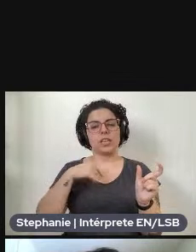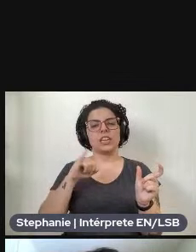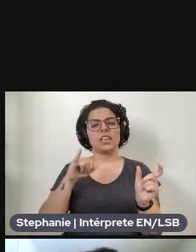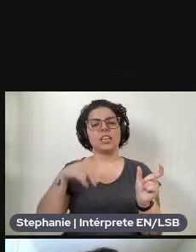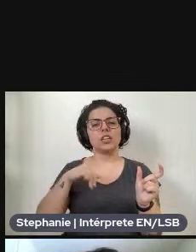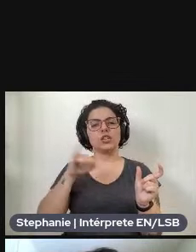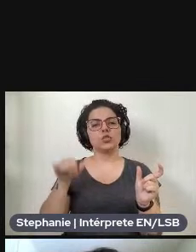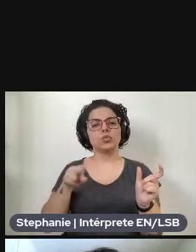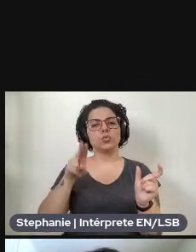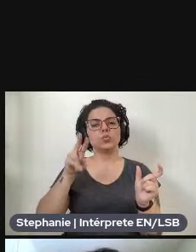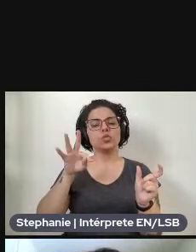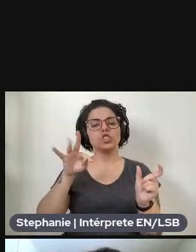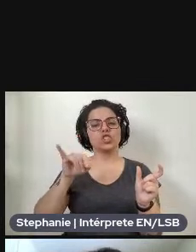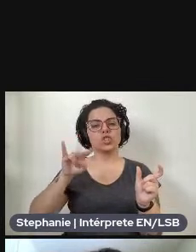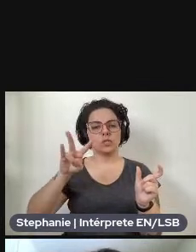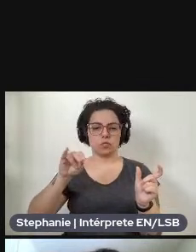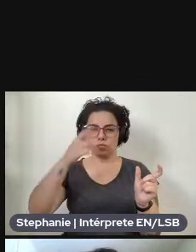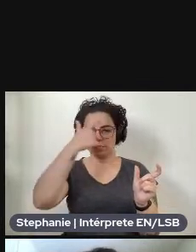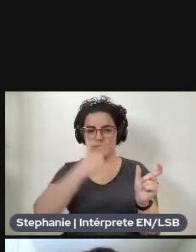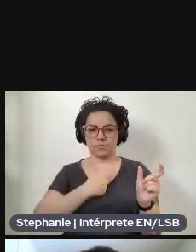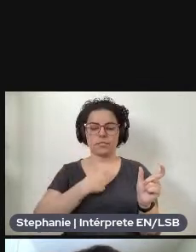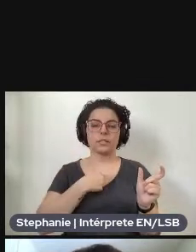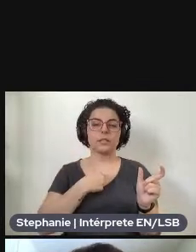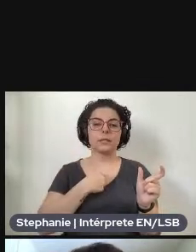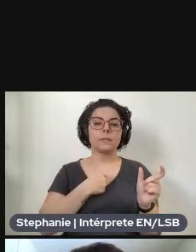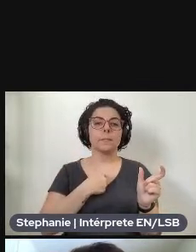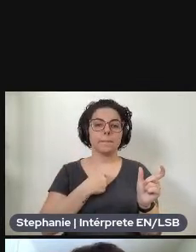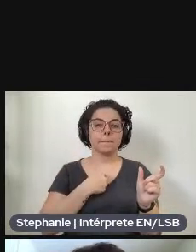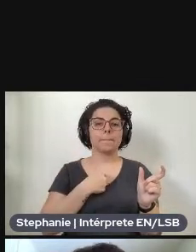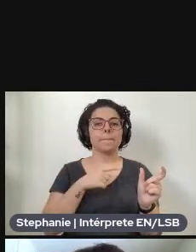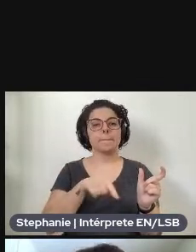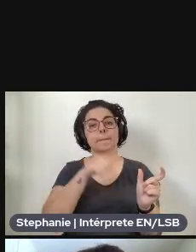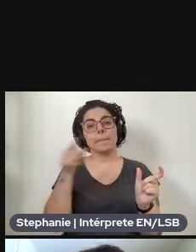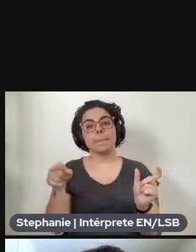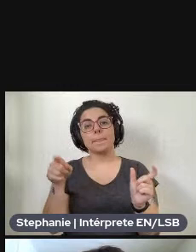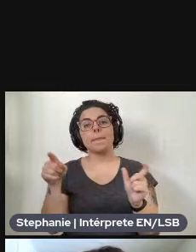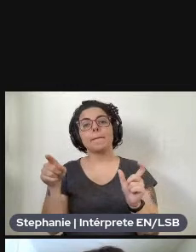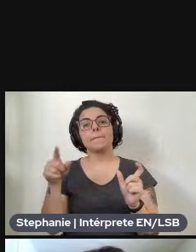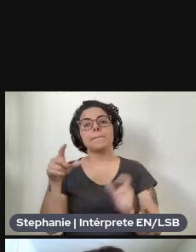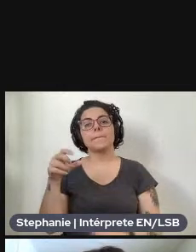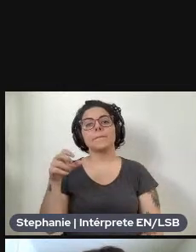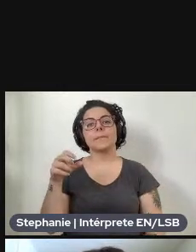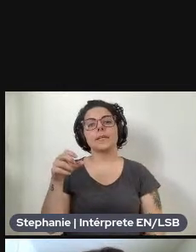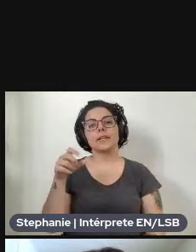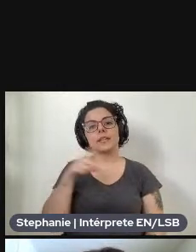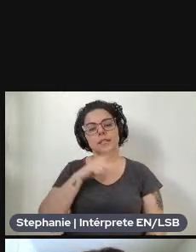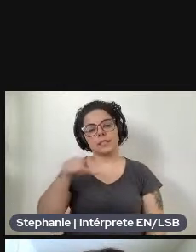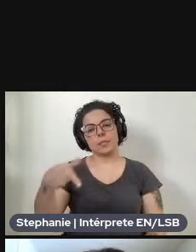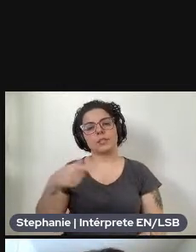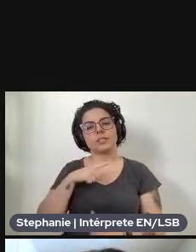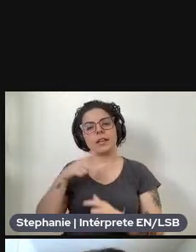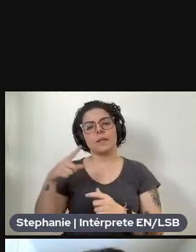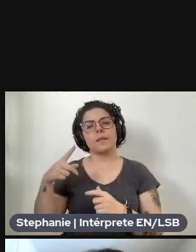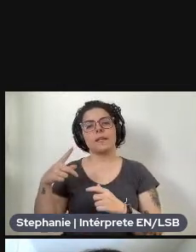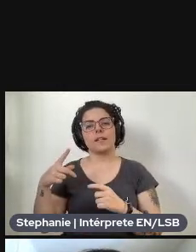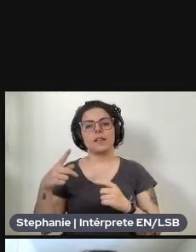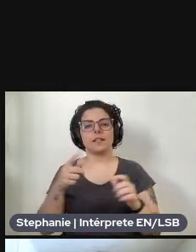And a plural operator in the swan. I